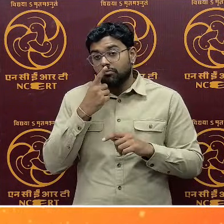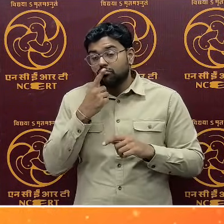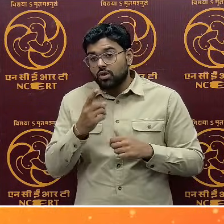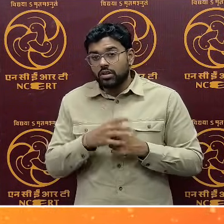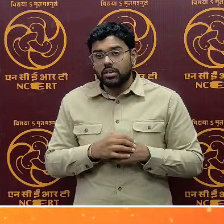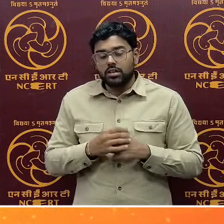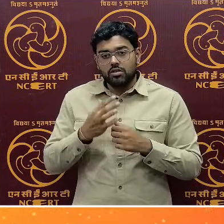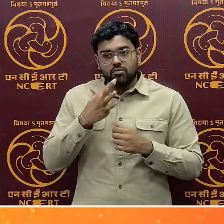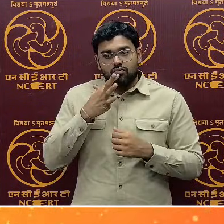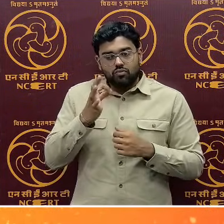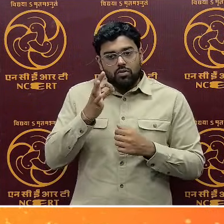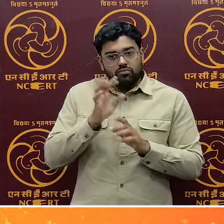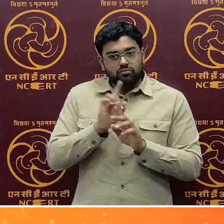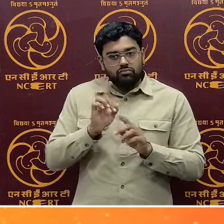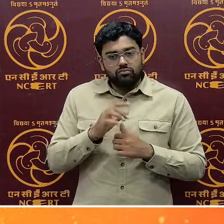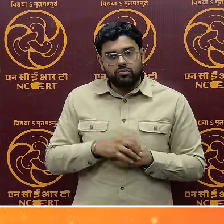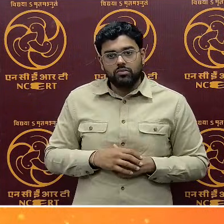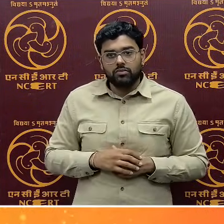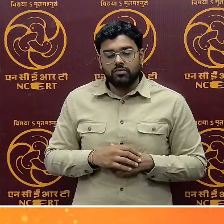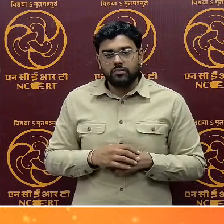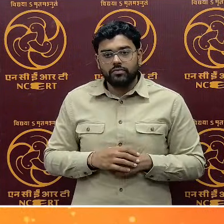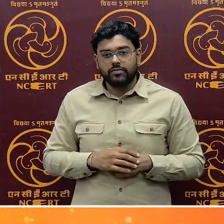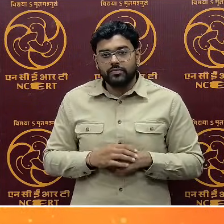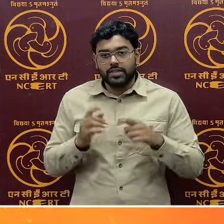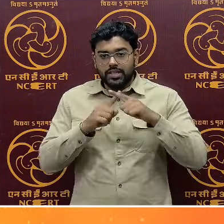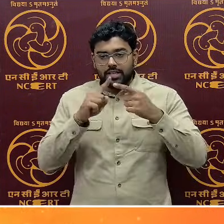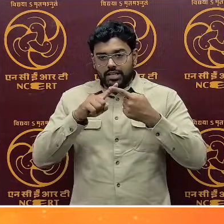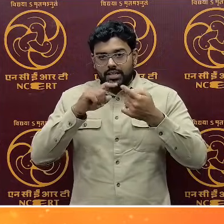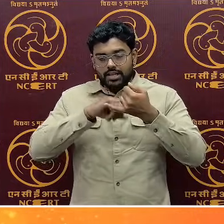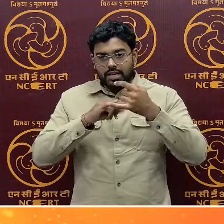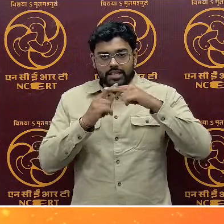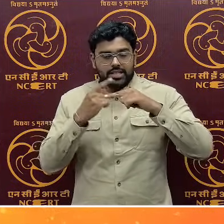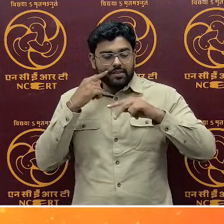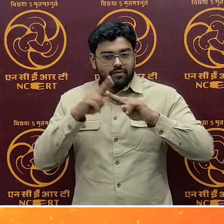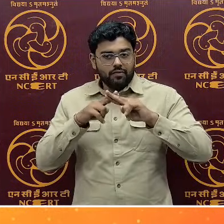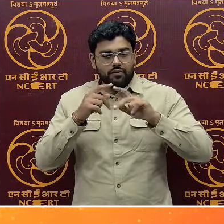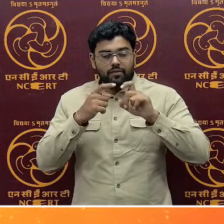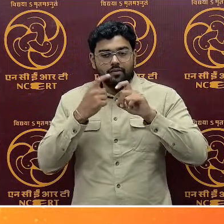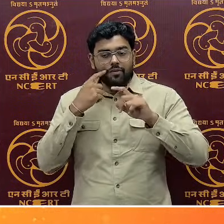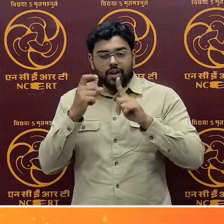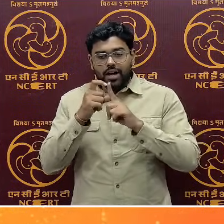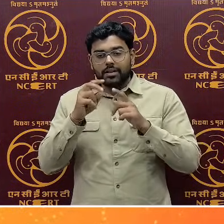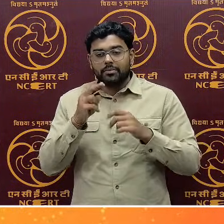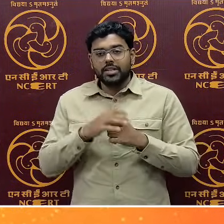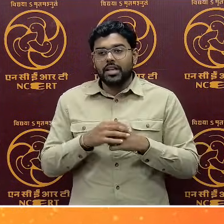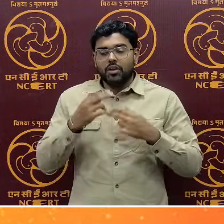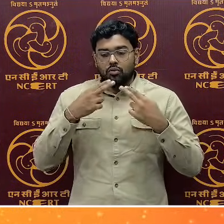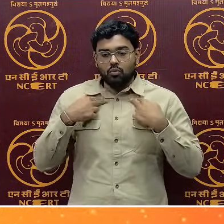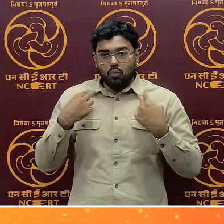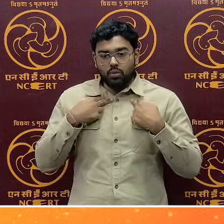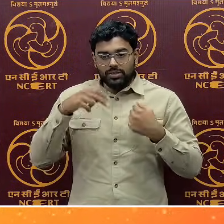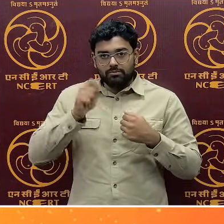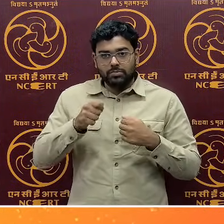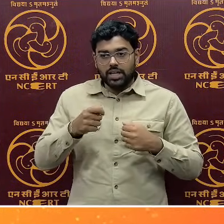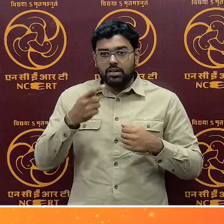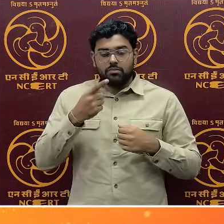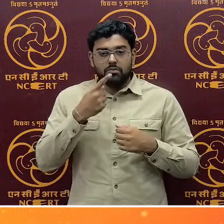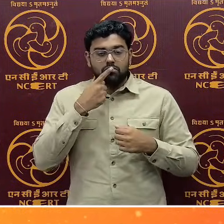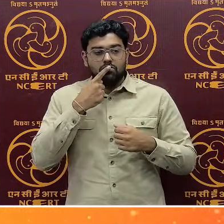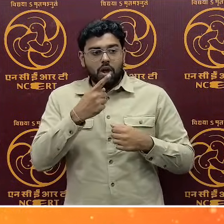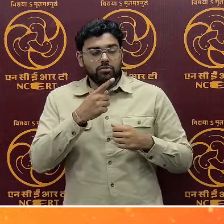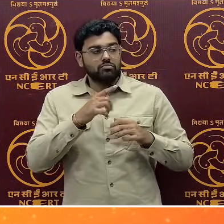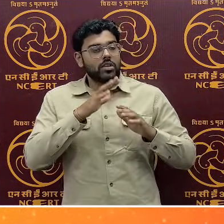testify against him. Testify is, students, when to make a statement in court to prove that something